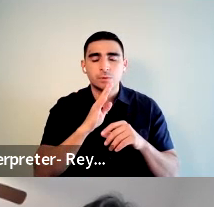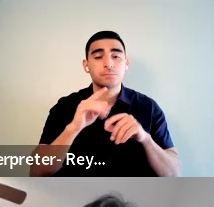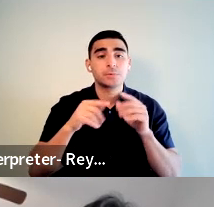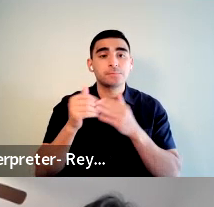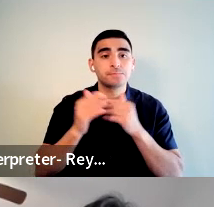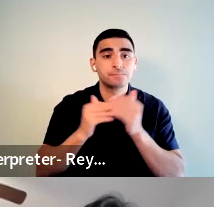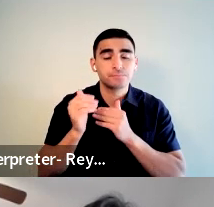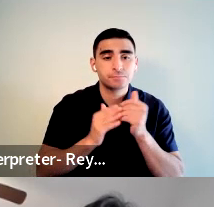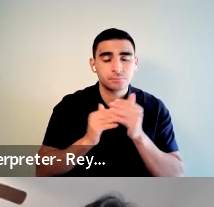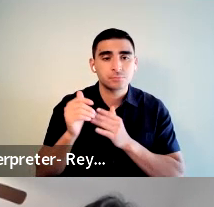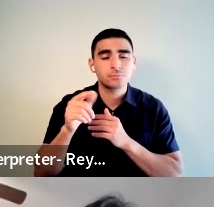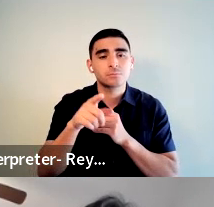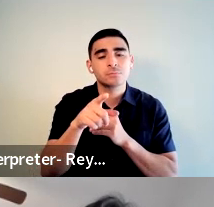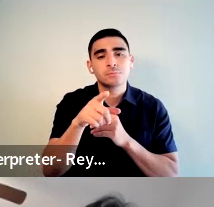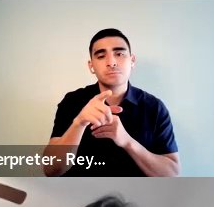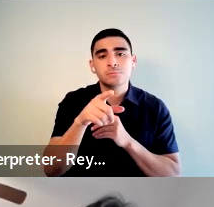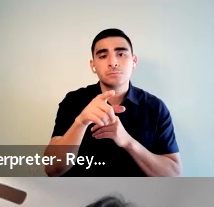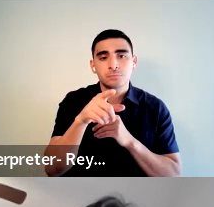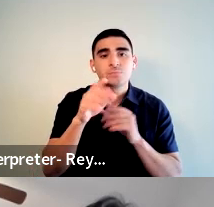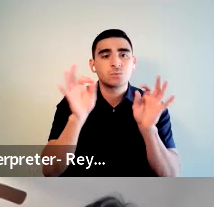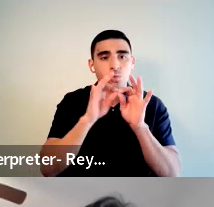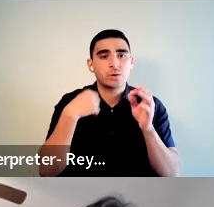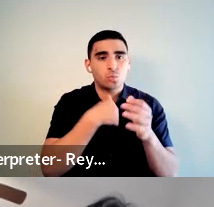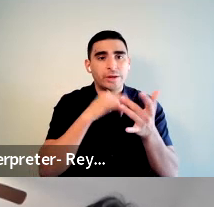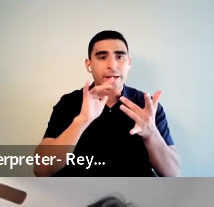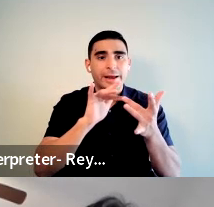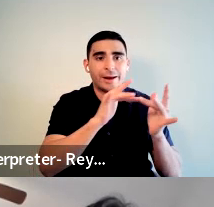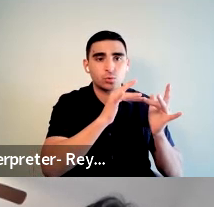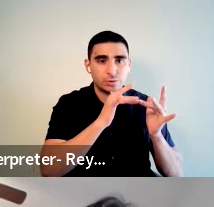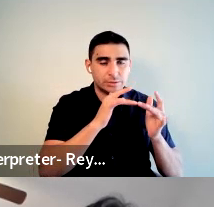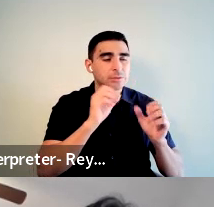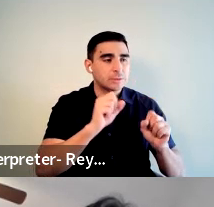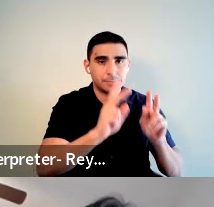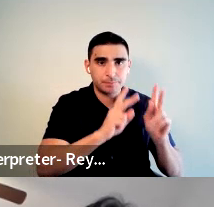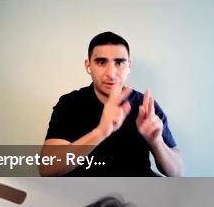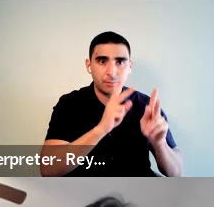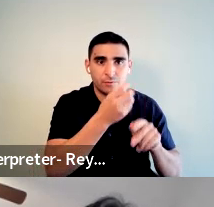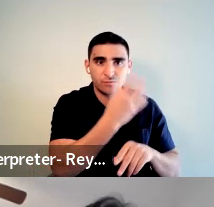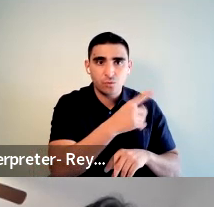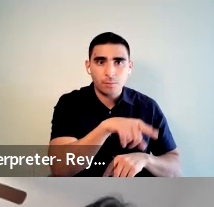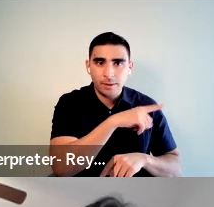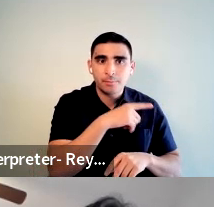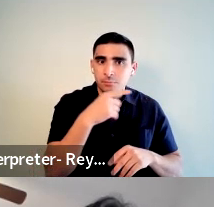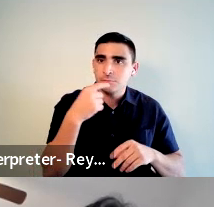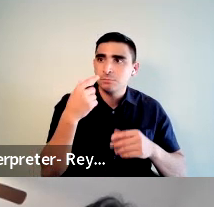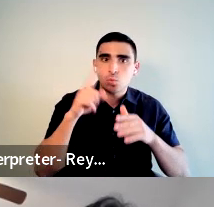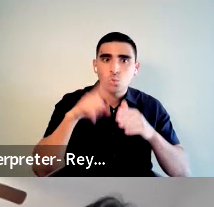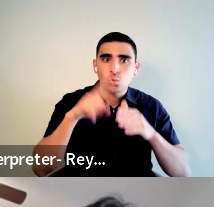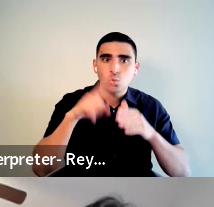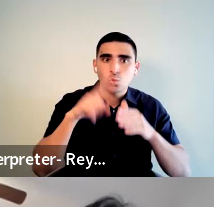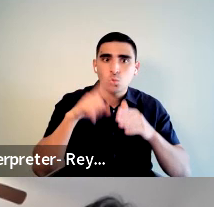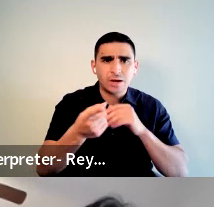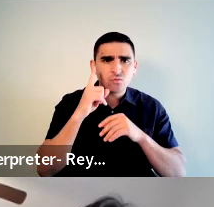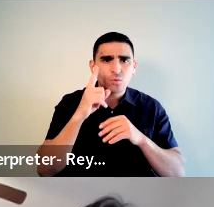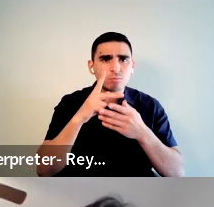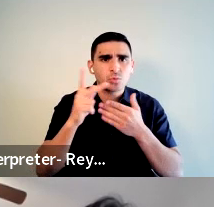those programs exist. And there have been programs that worked. Senior Reach worked well for our seniors, but it